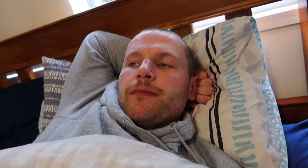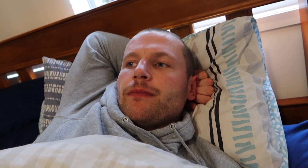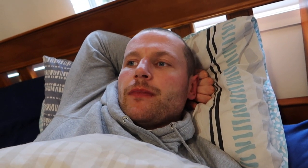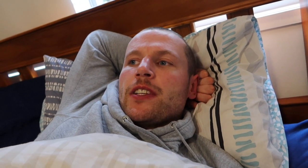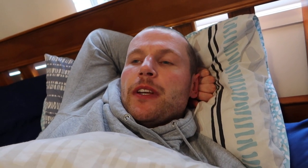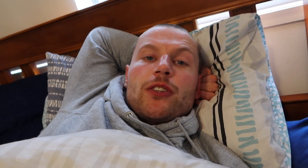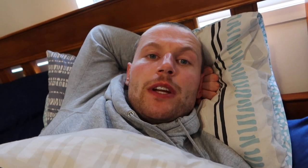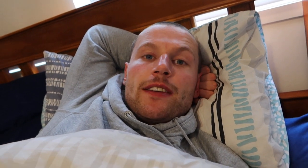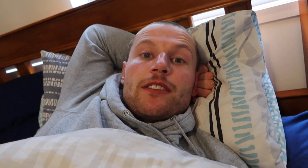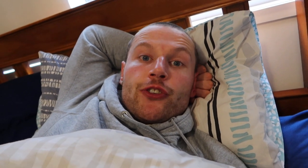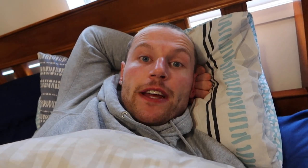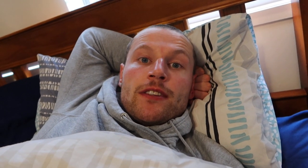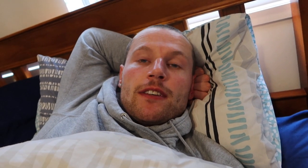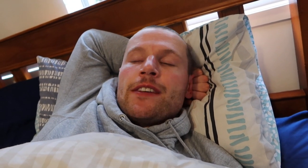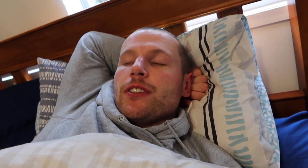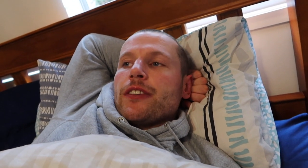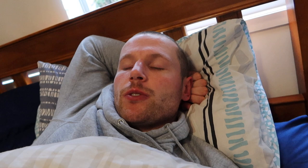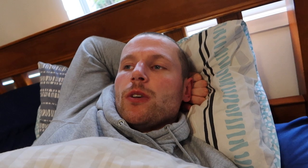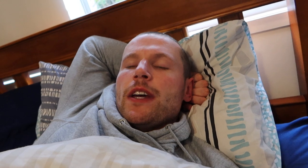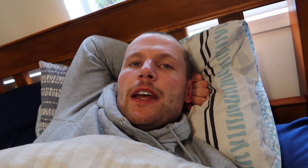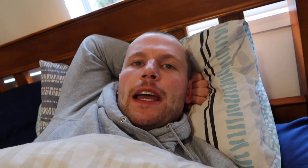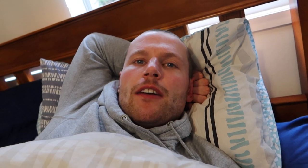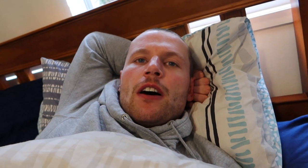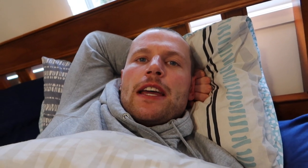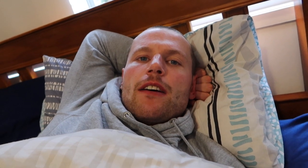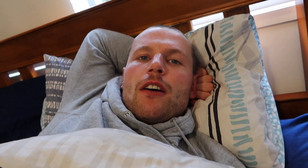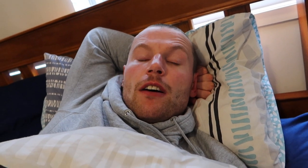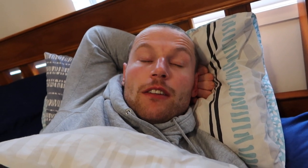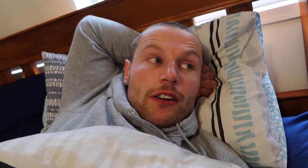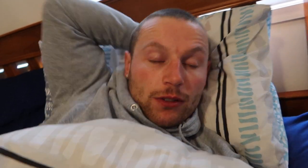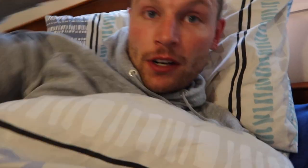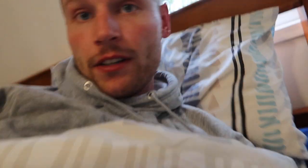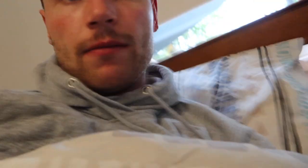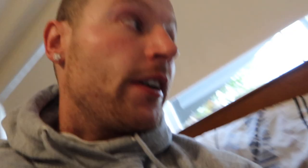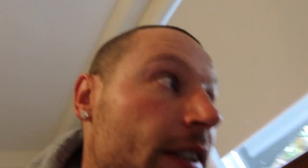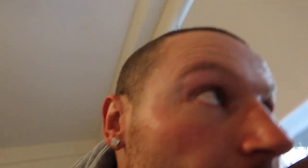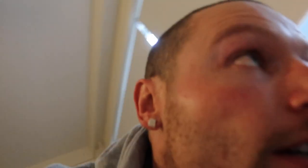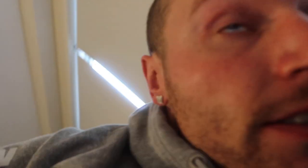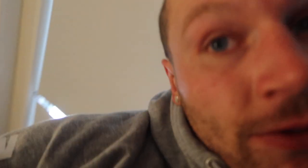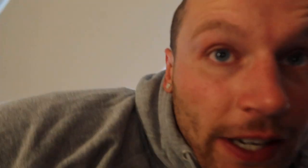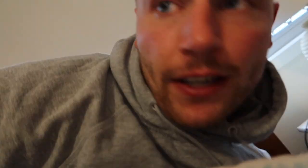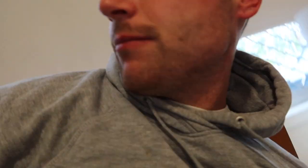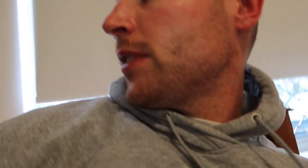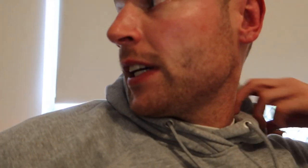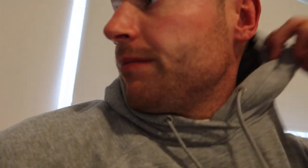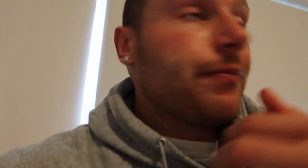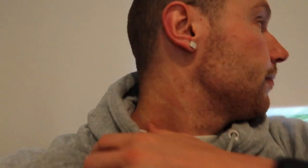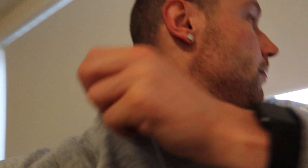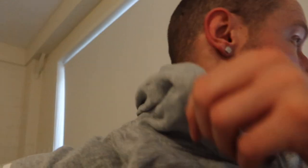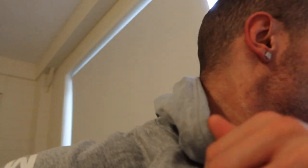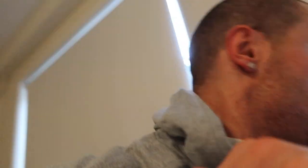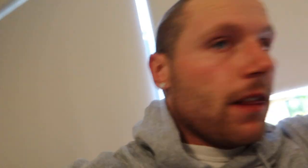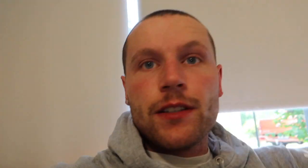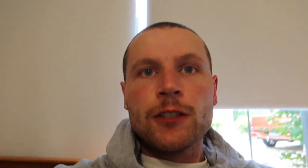Rockhampton. I spent 2 days in transit, as you guys saw, and I gotta tell you guys this right now, okay?